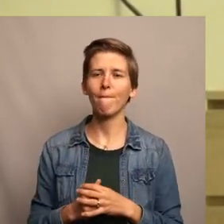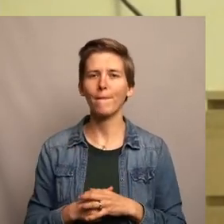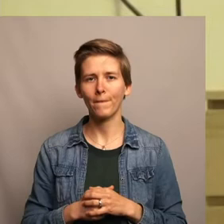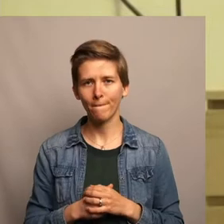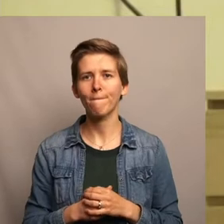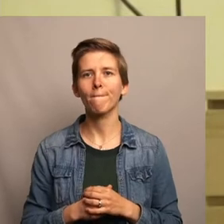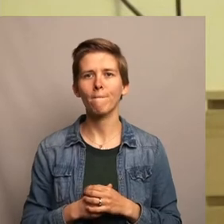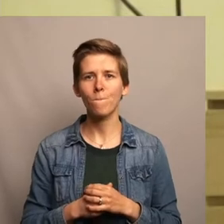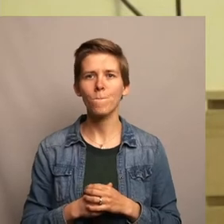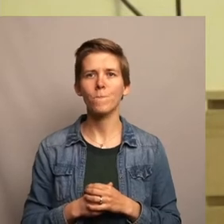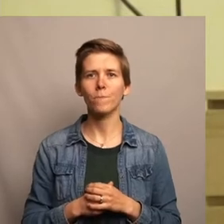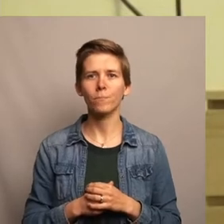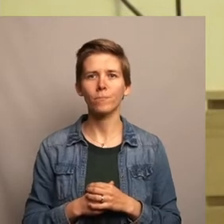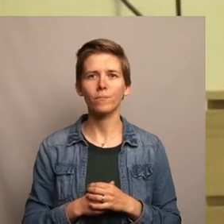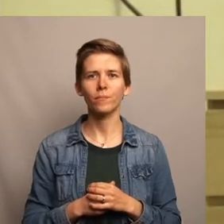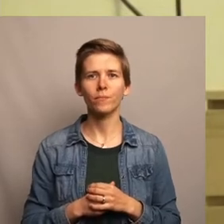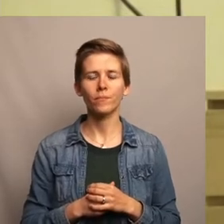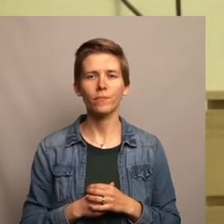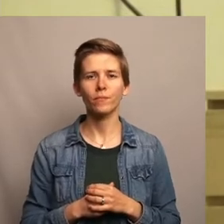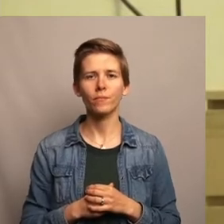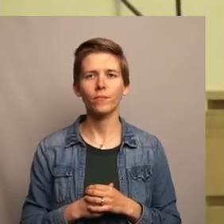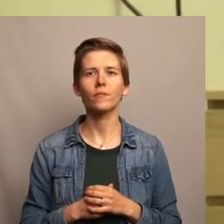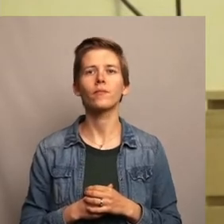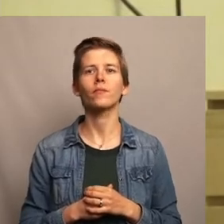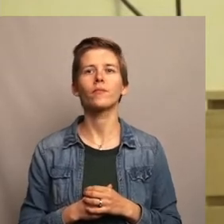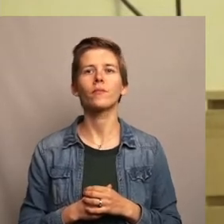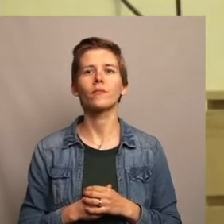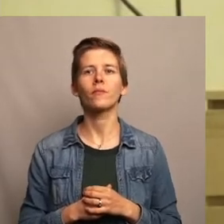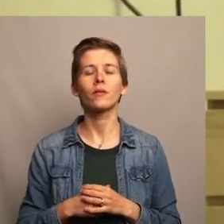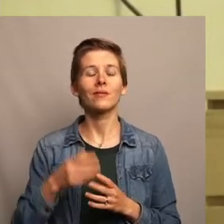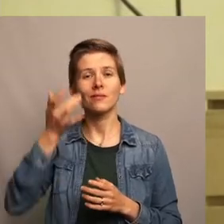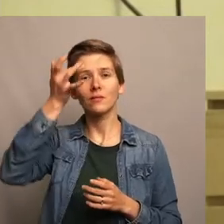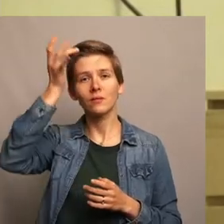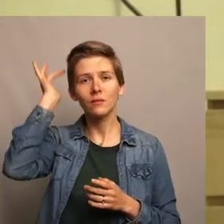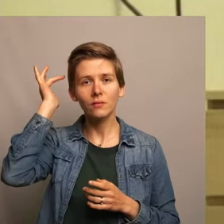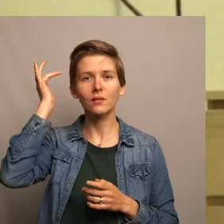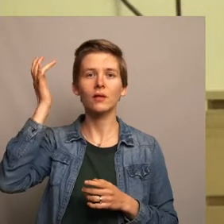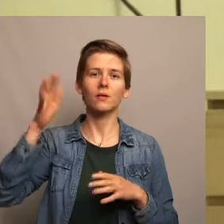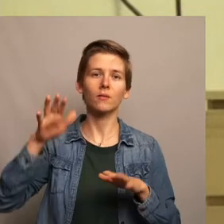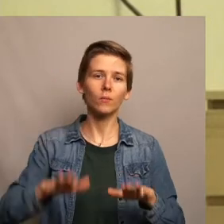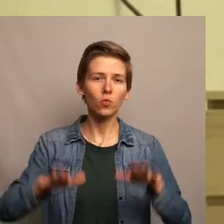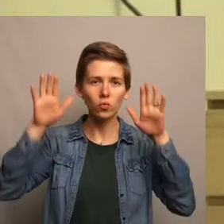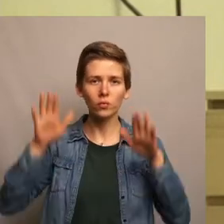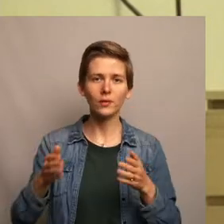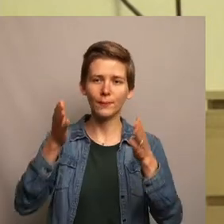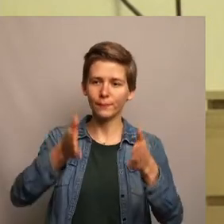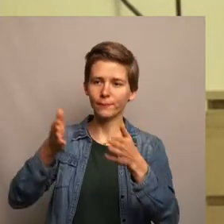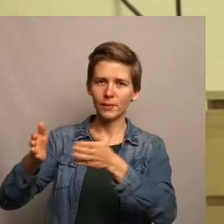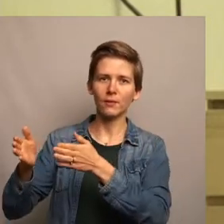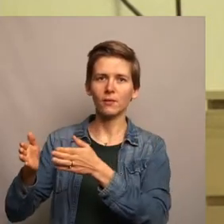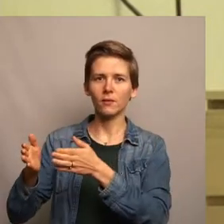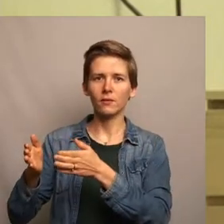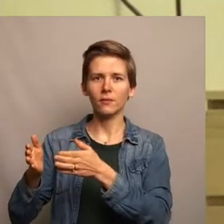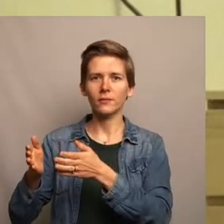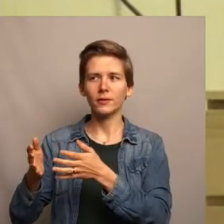time, that issue fascinated me, where the queer Muslim body, you know, kind of became a